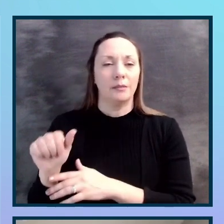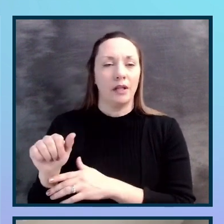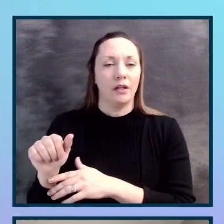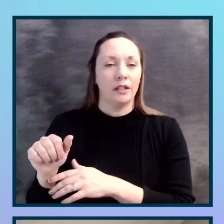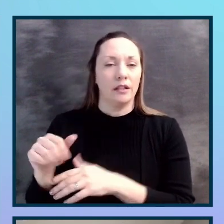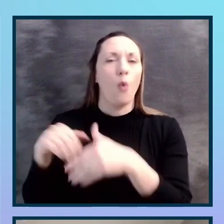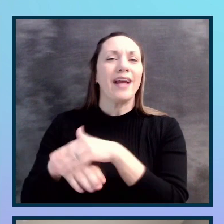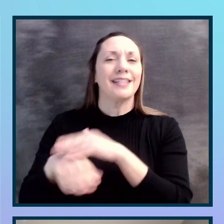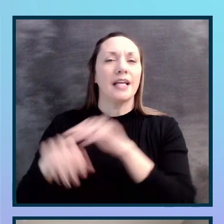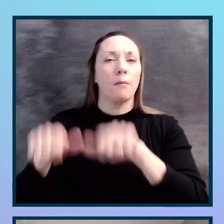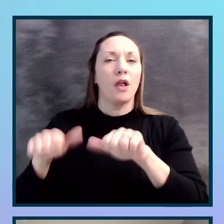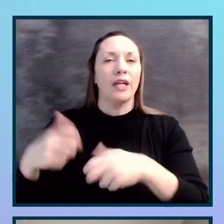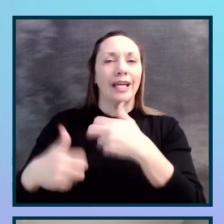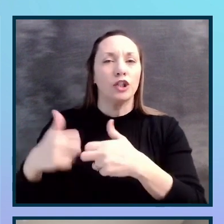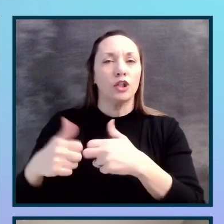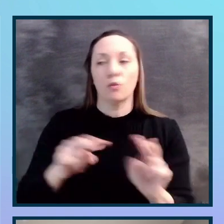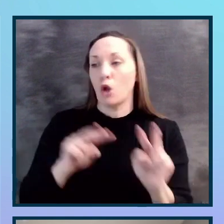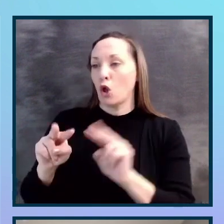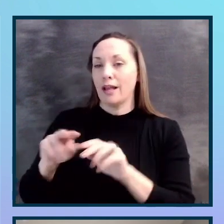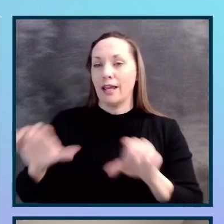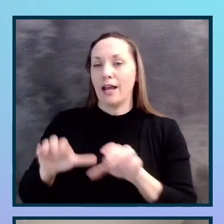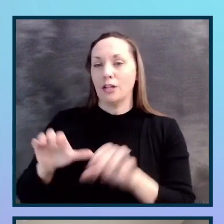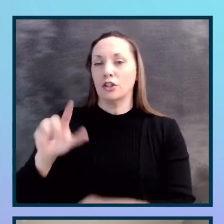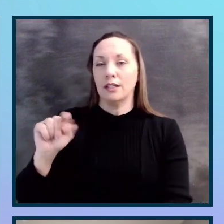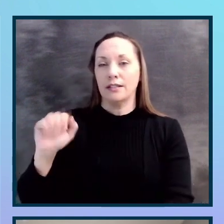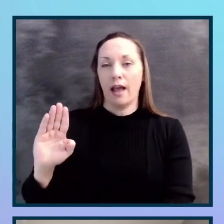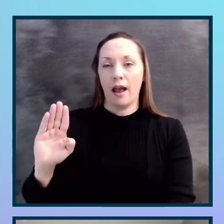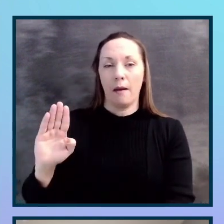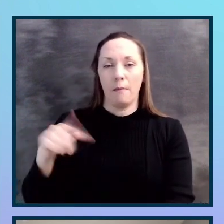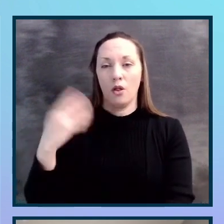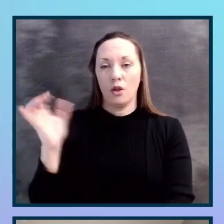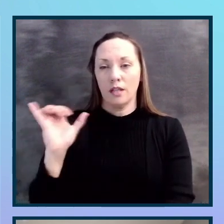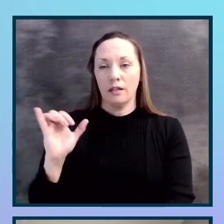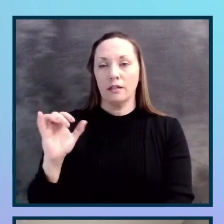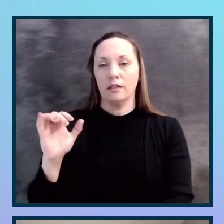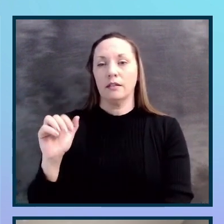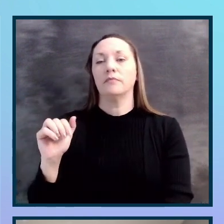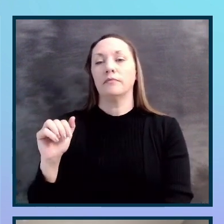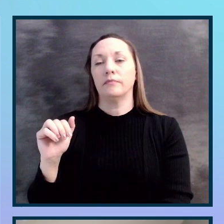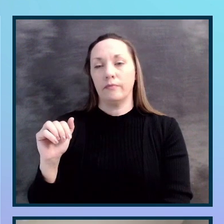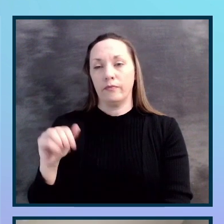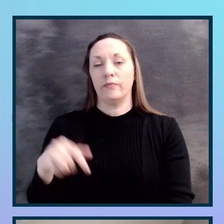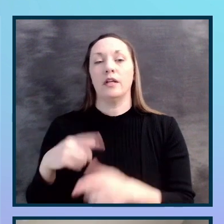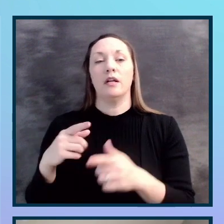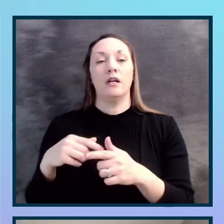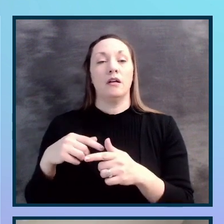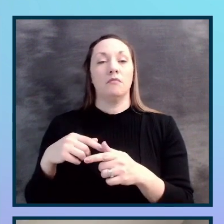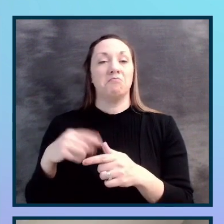Accessibility issue when you go to your Actions tab looks like this with the same information as you saw